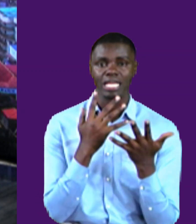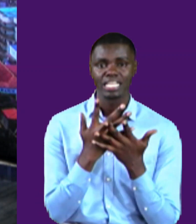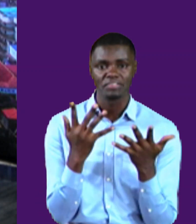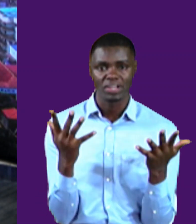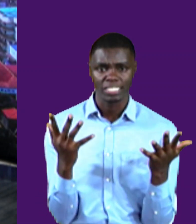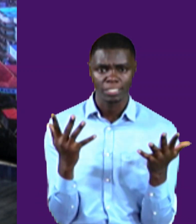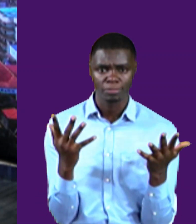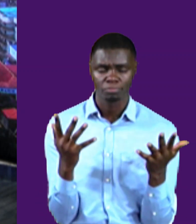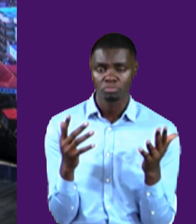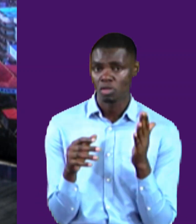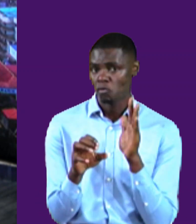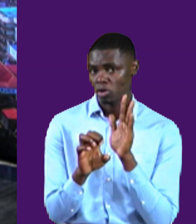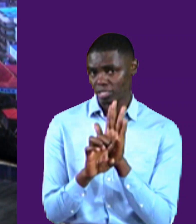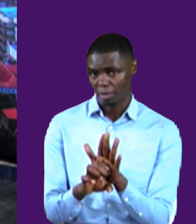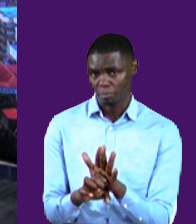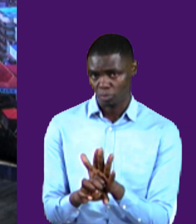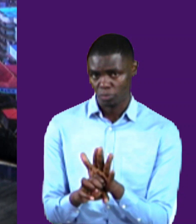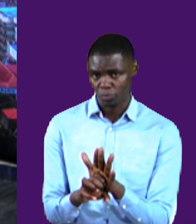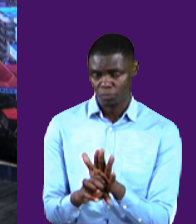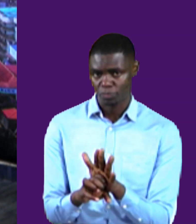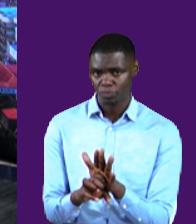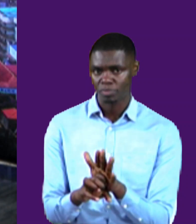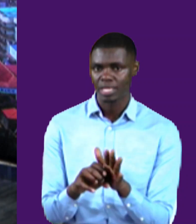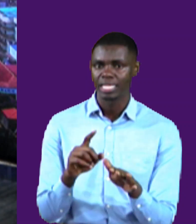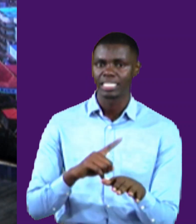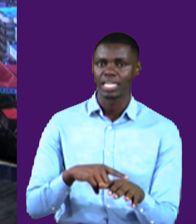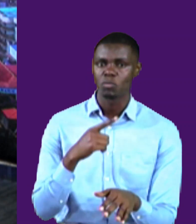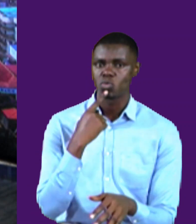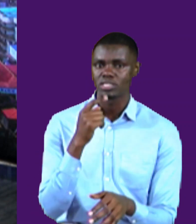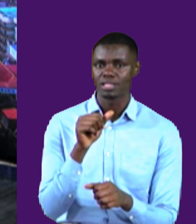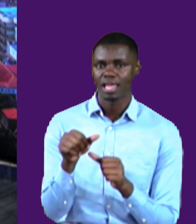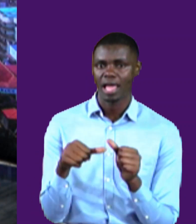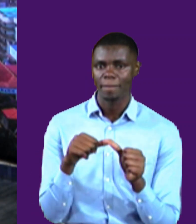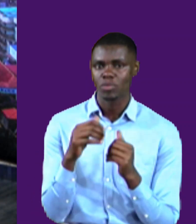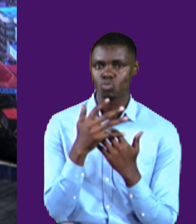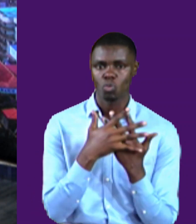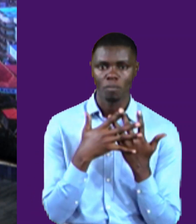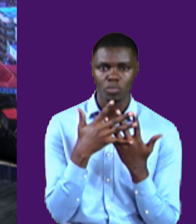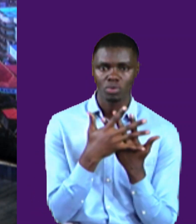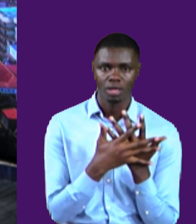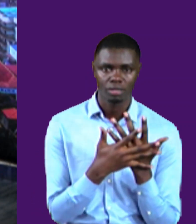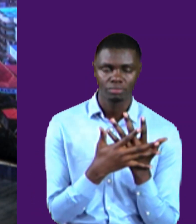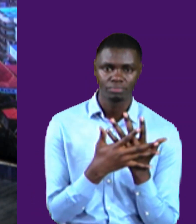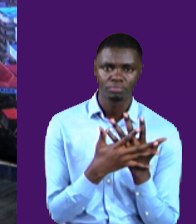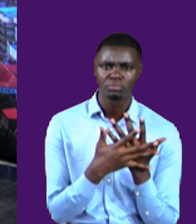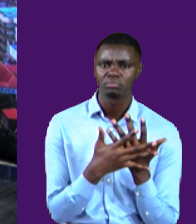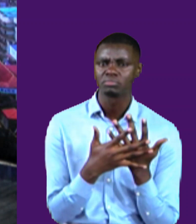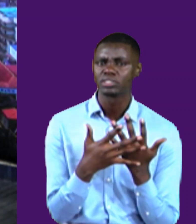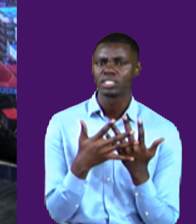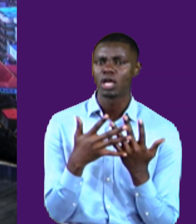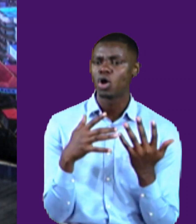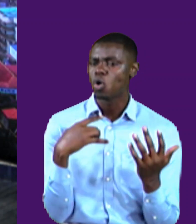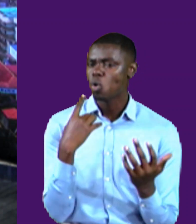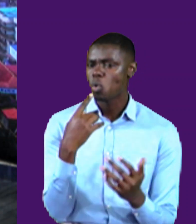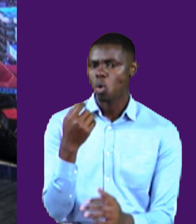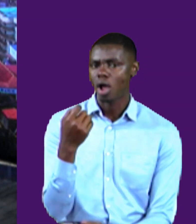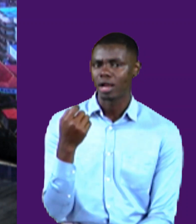devices. Like for example, when we mention about computers, those who